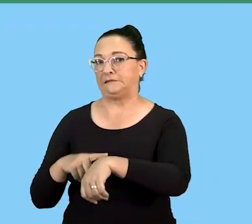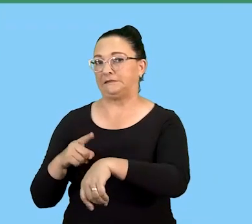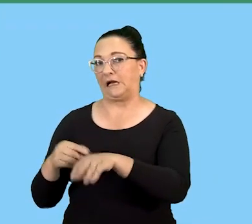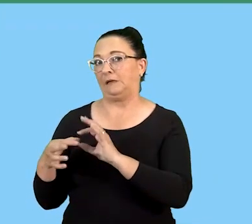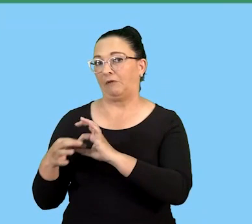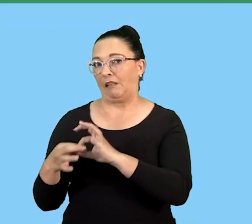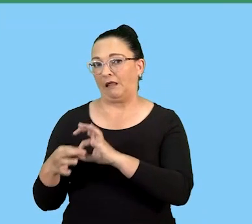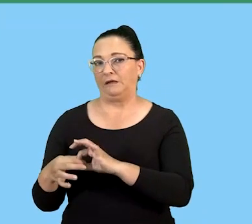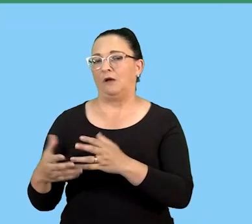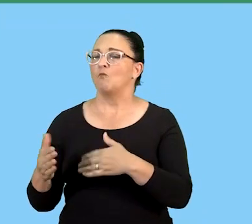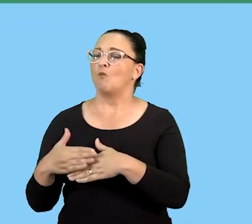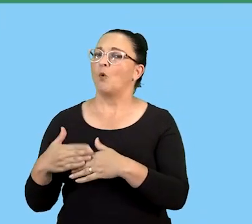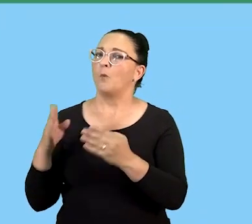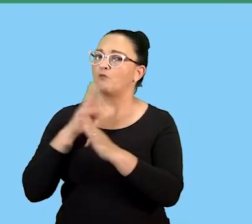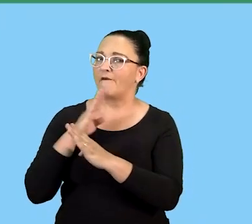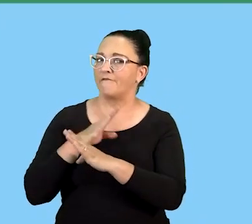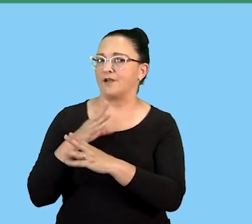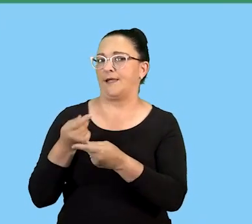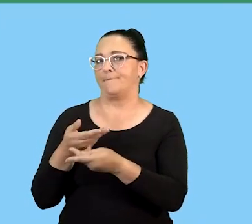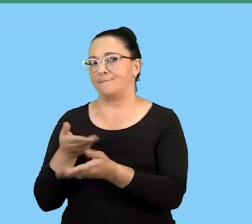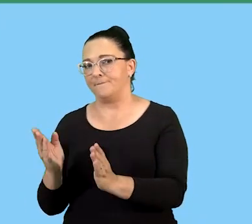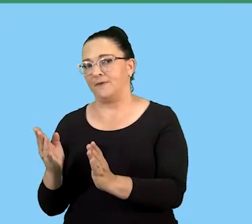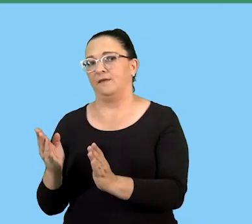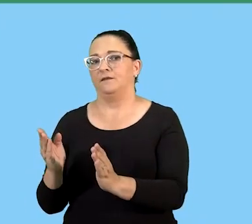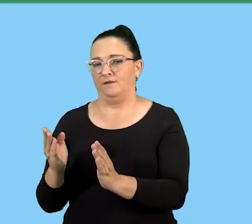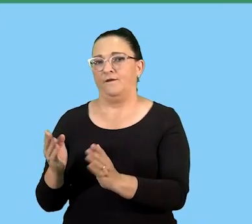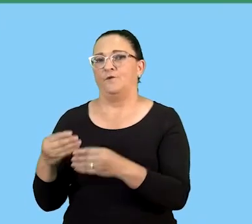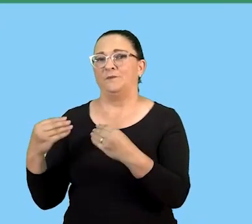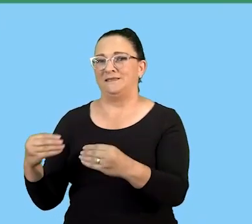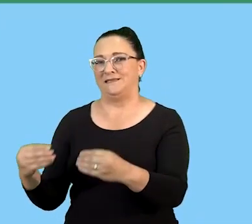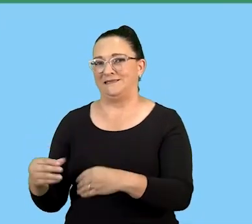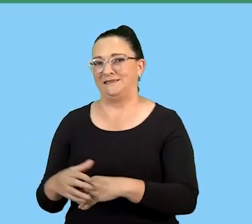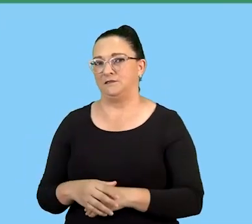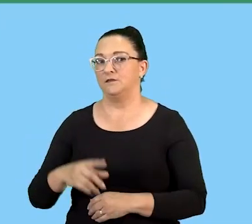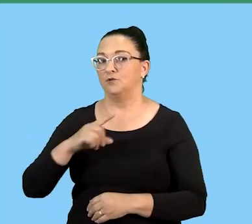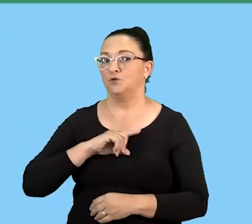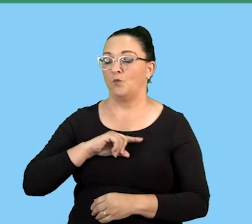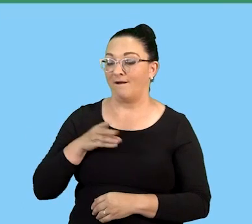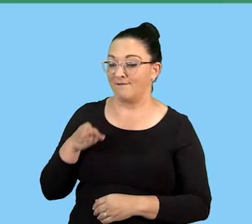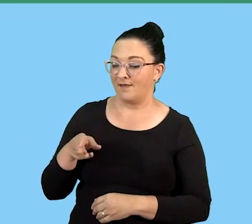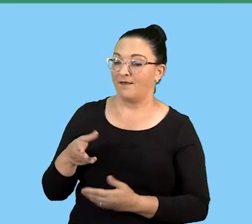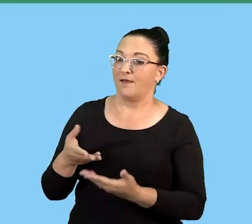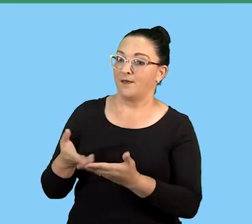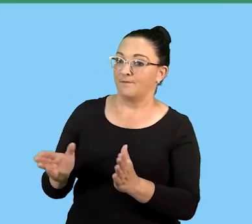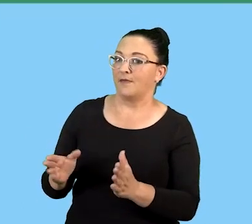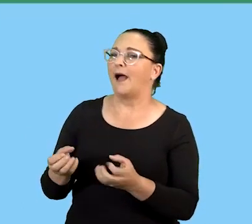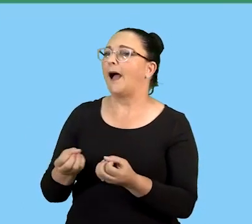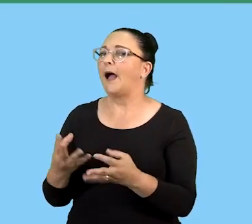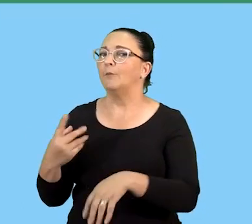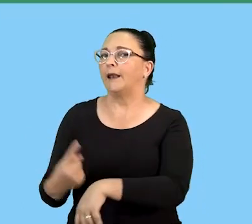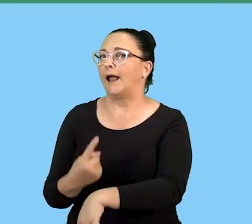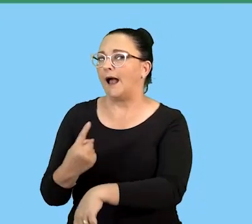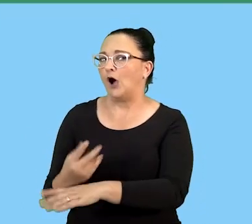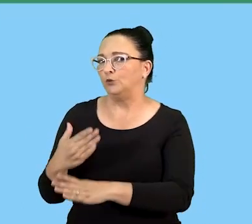is mostly used in the private and public sector businesses because they are considering the amount of